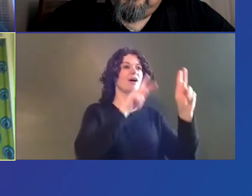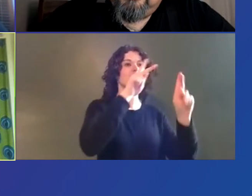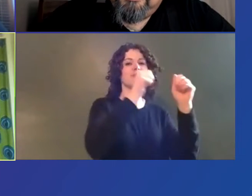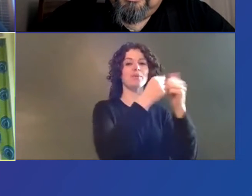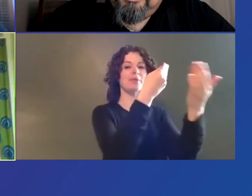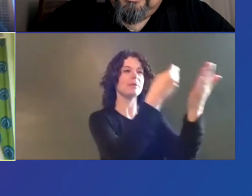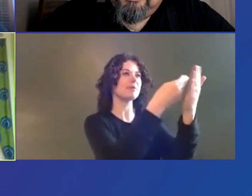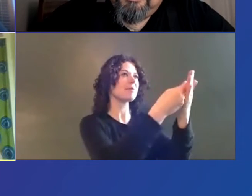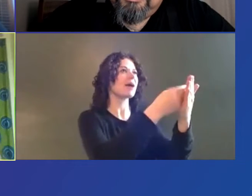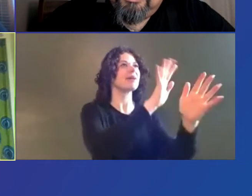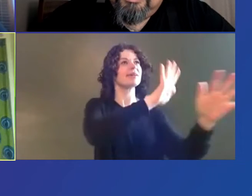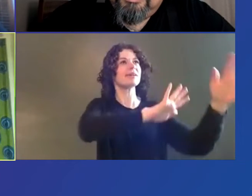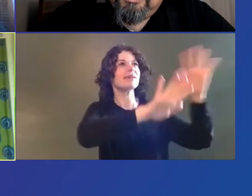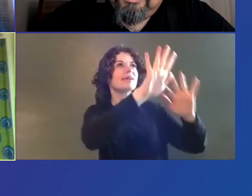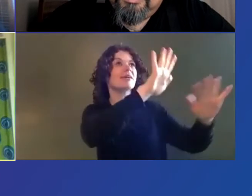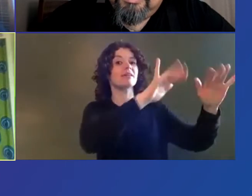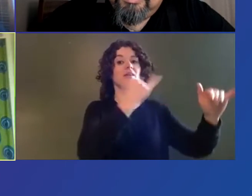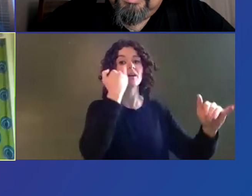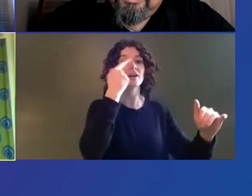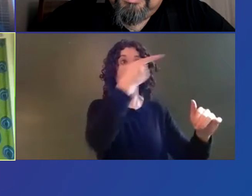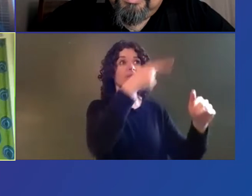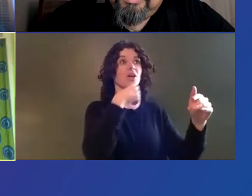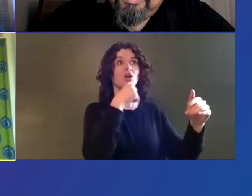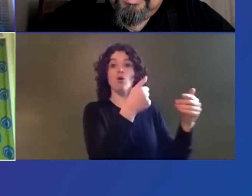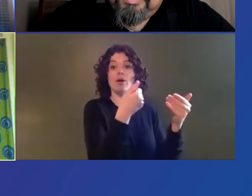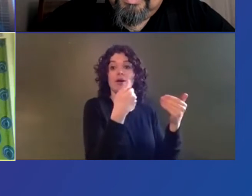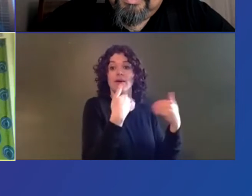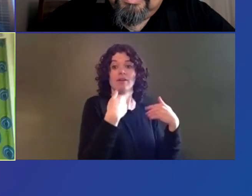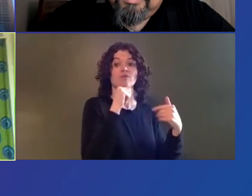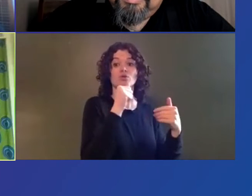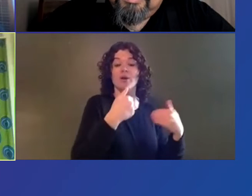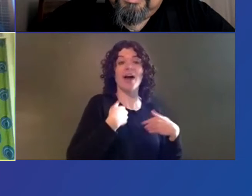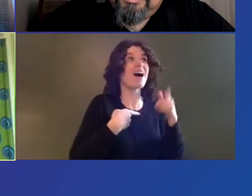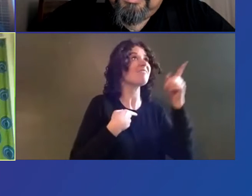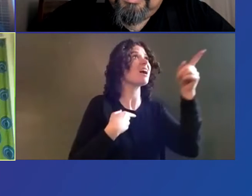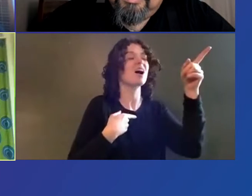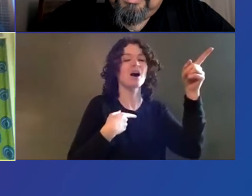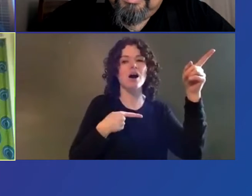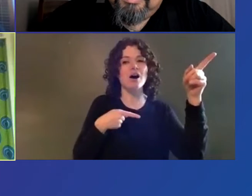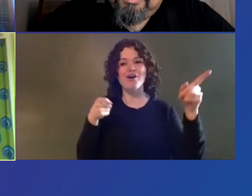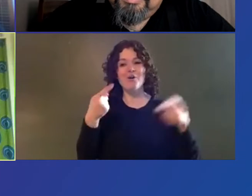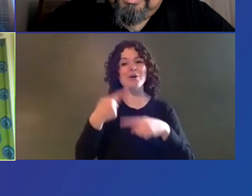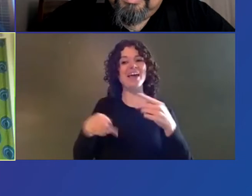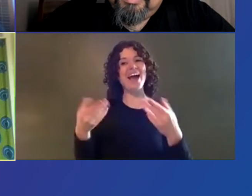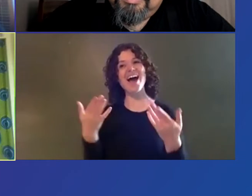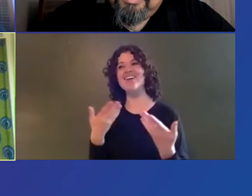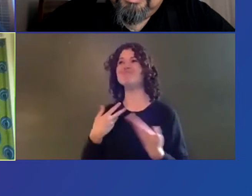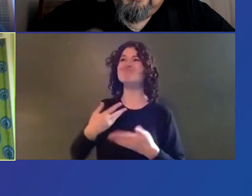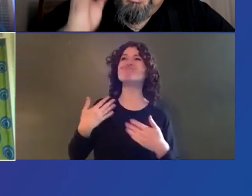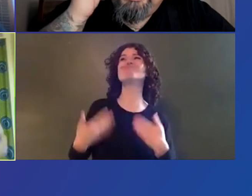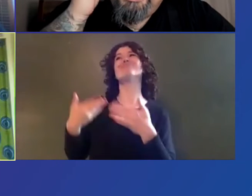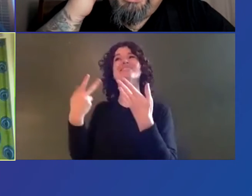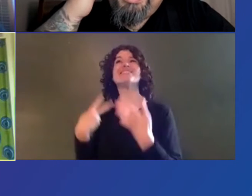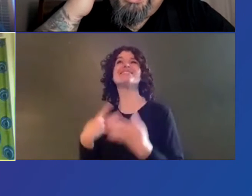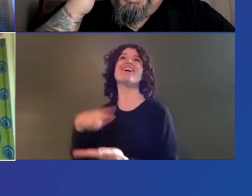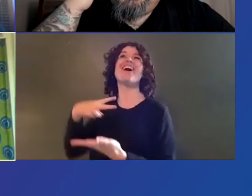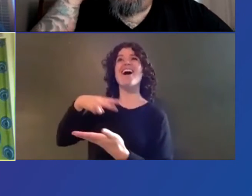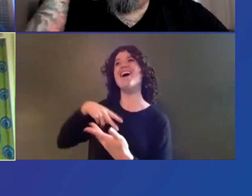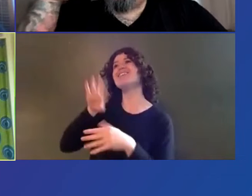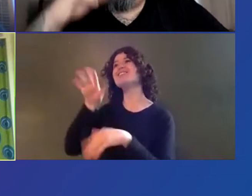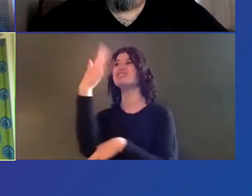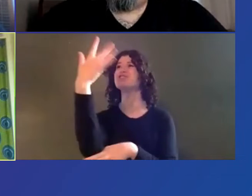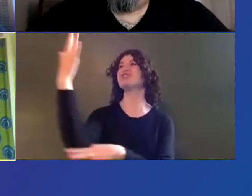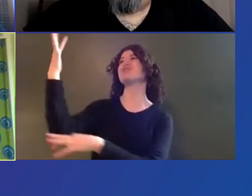that, like if they don't exist, then we can't be free and dancing in the leaves and trees and eating the berries and just bringing our fairy magic to the